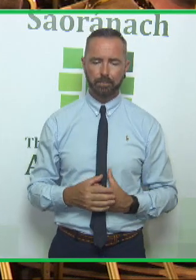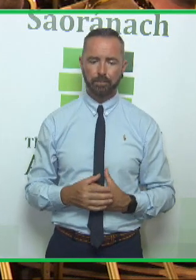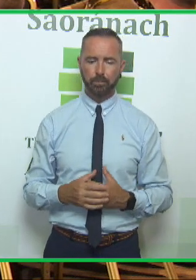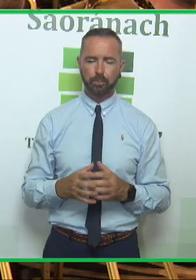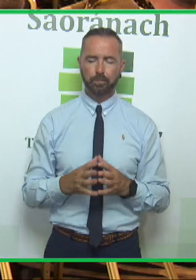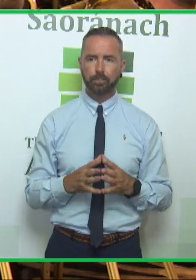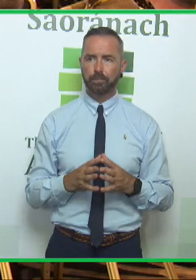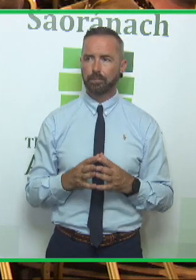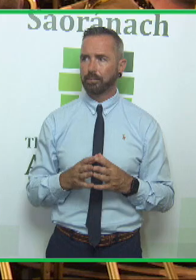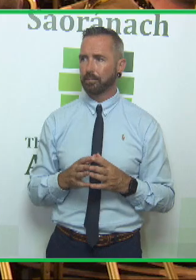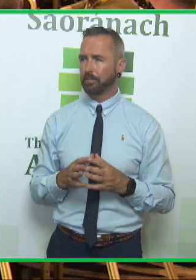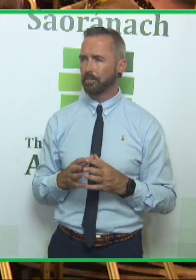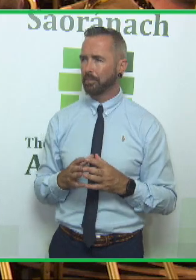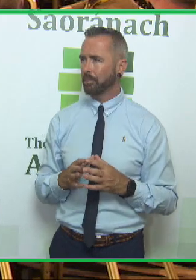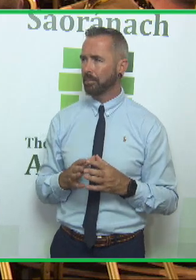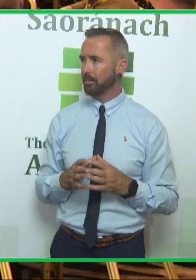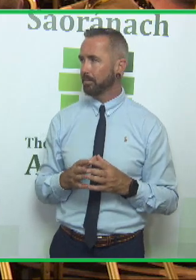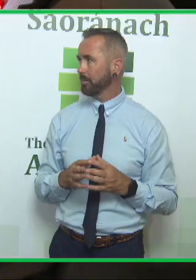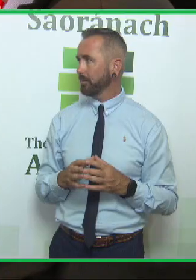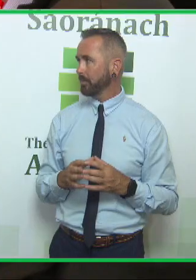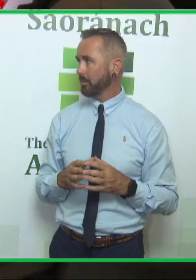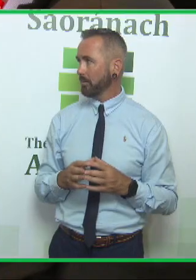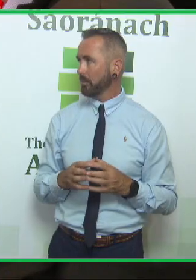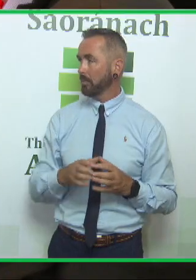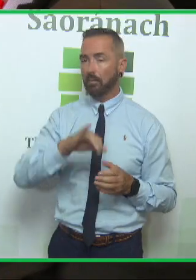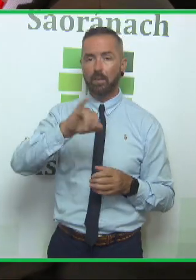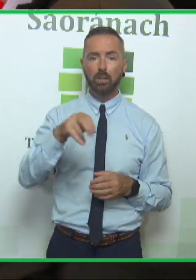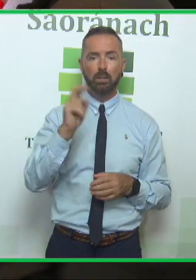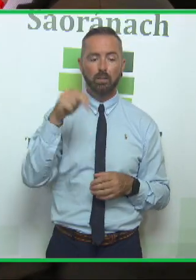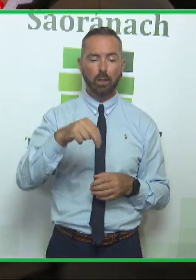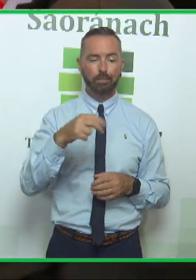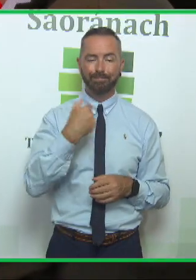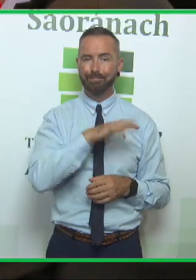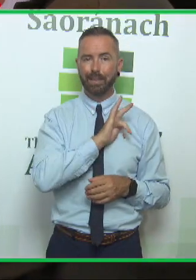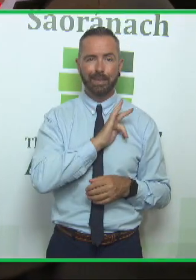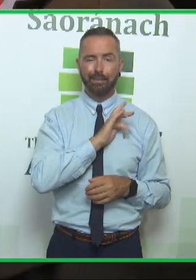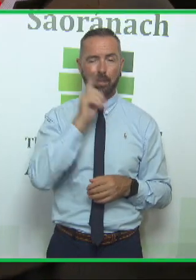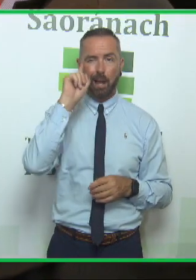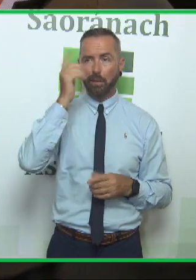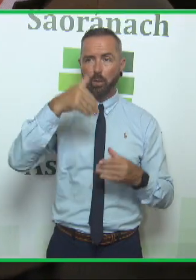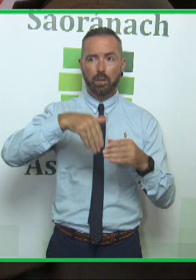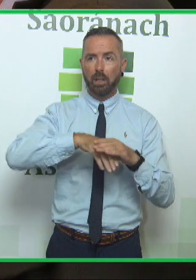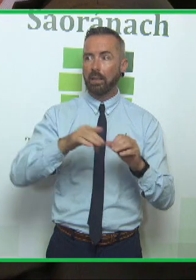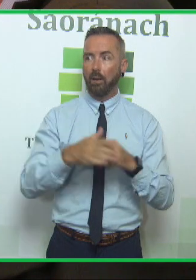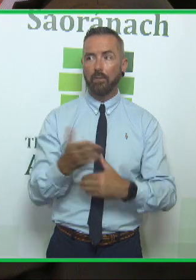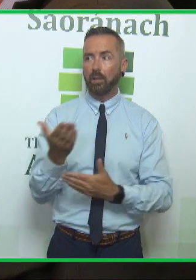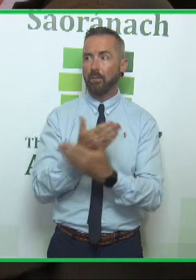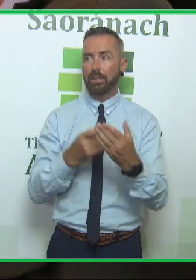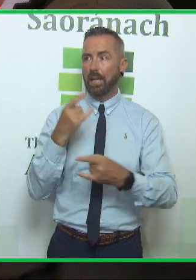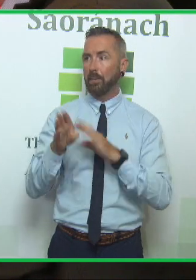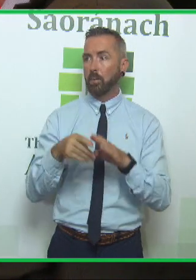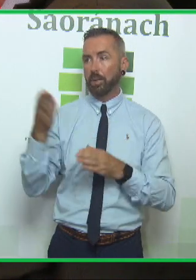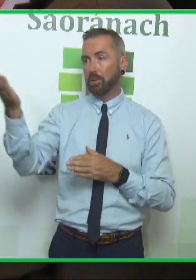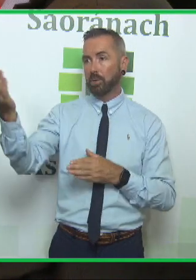the why some might fail, Yeah. but feel free to come in. Yeah, just I don't know the context of the conversation that took place,